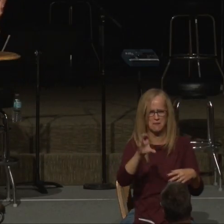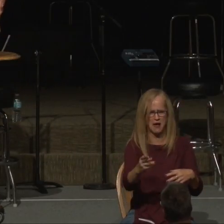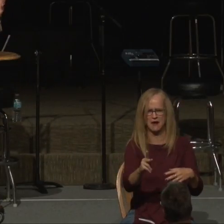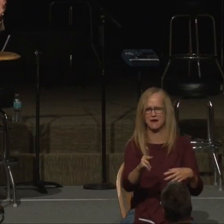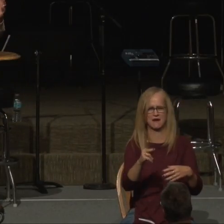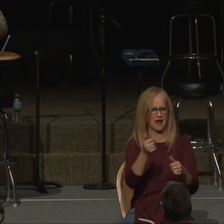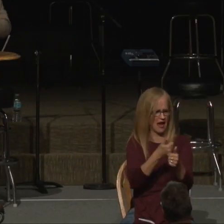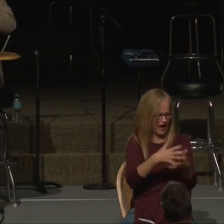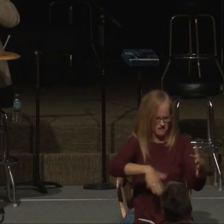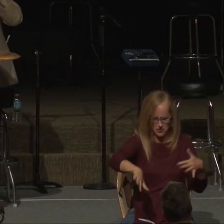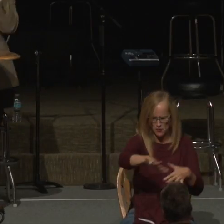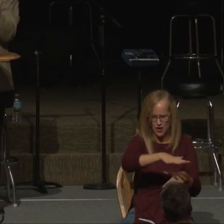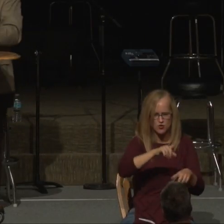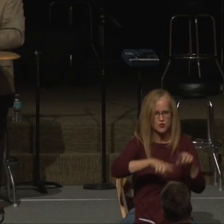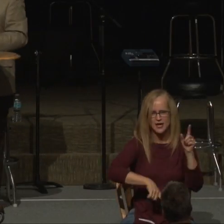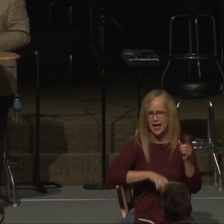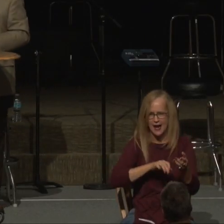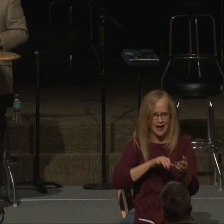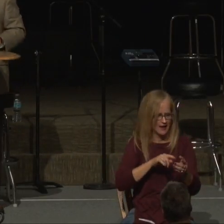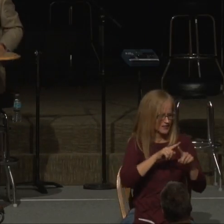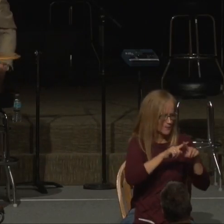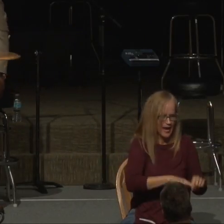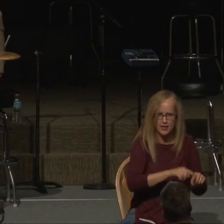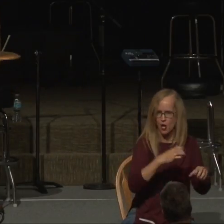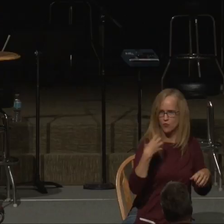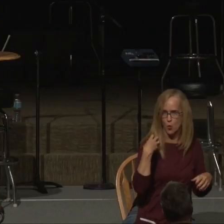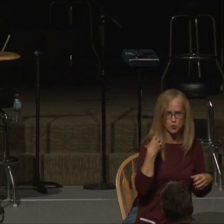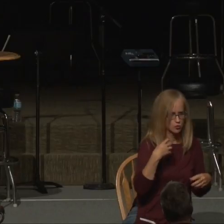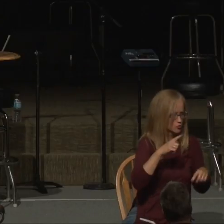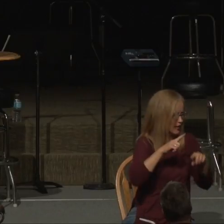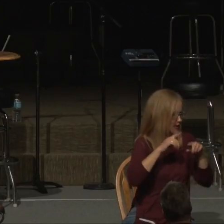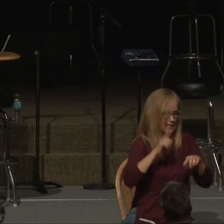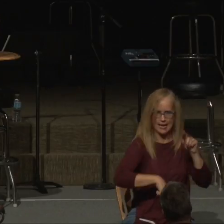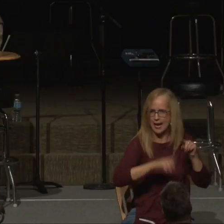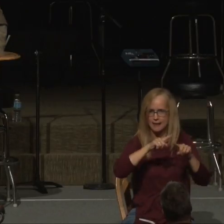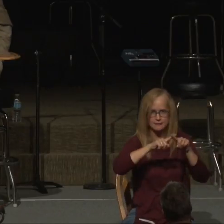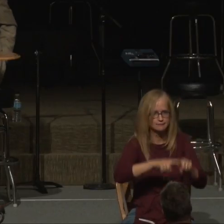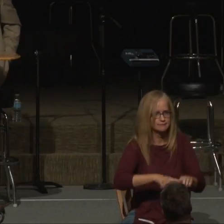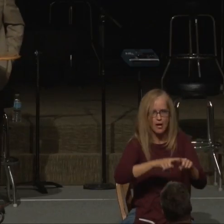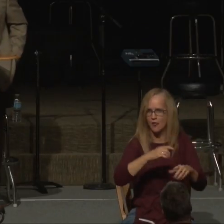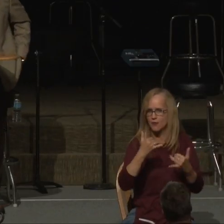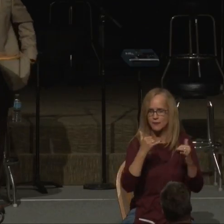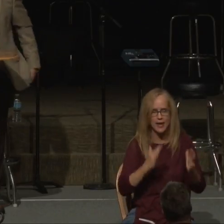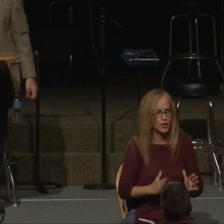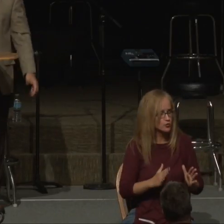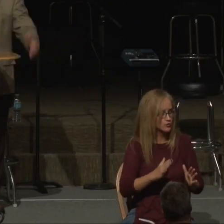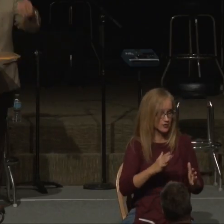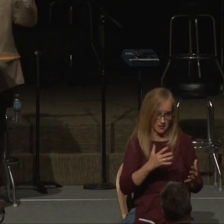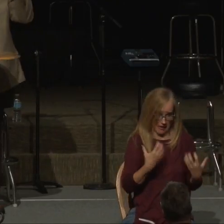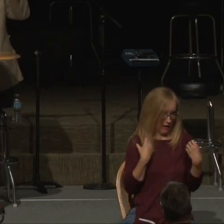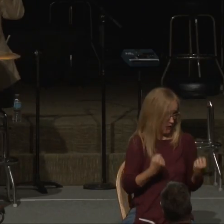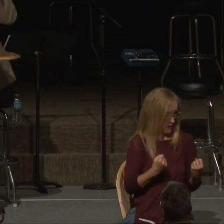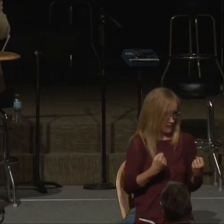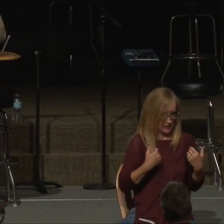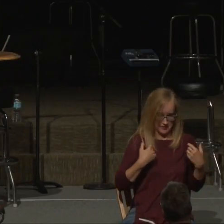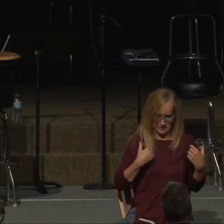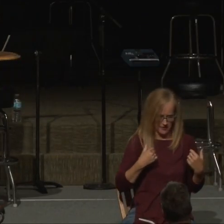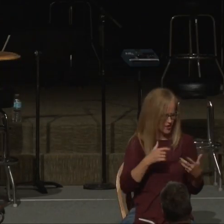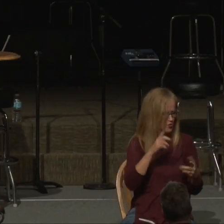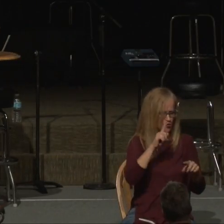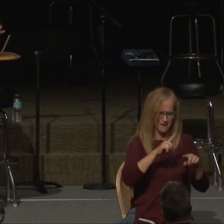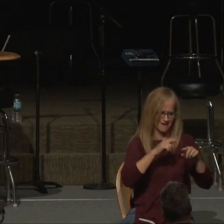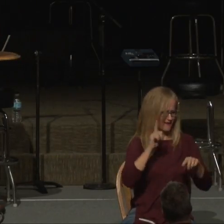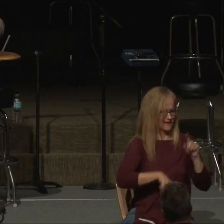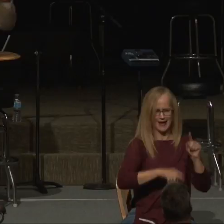count on it, right? You can't count that the coaches are always going to bring their A game. You can't count on the players always being healthy and in good shape. You can't count on the officials